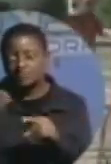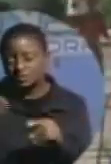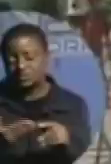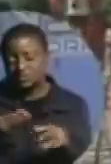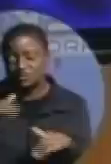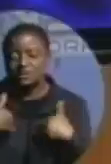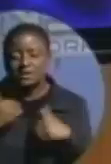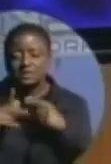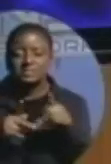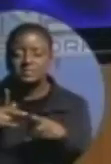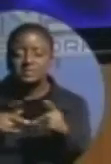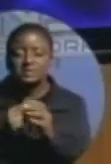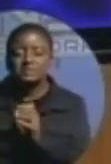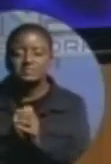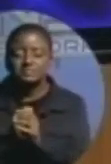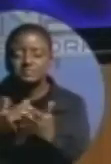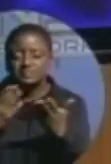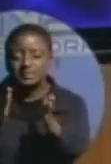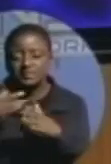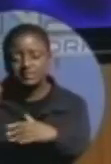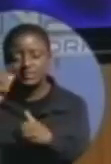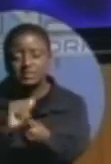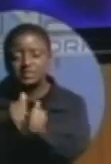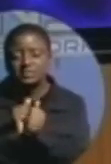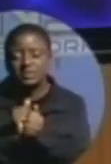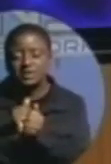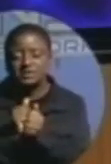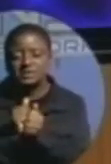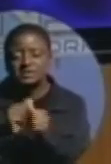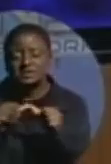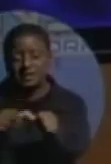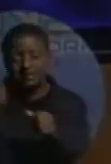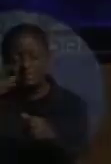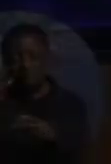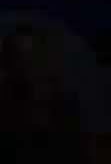And that will do it for sports. But stay tuned, your weather forecast still to come.